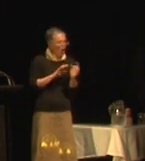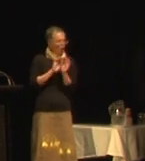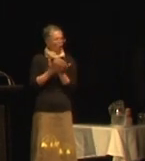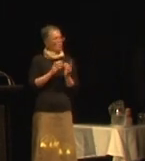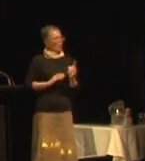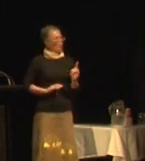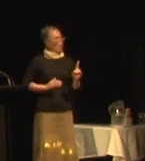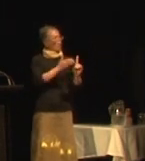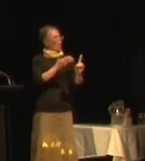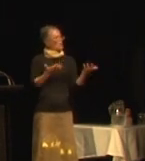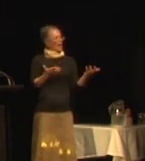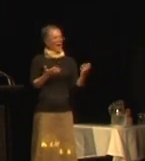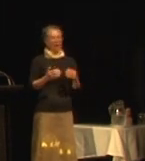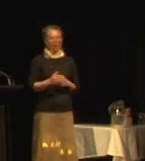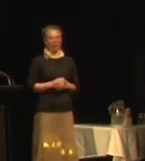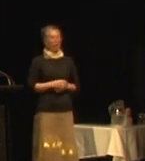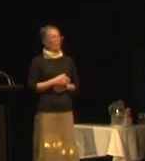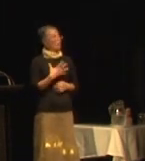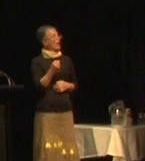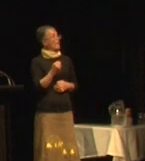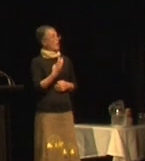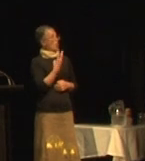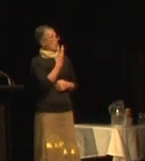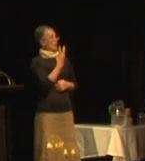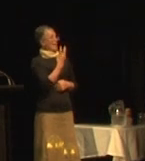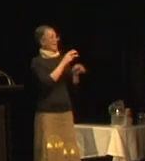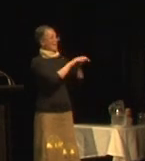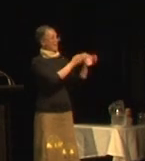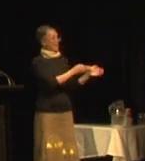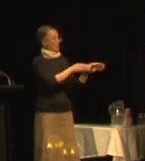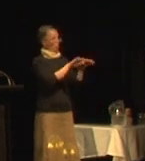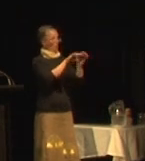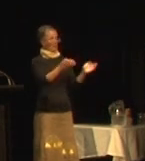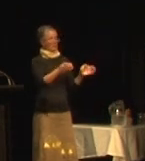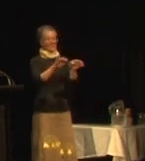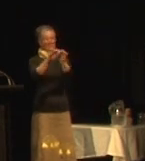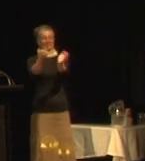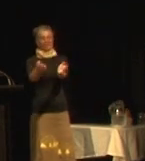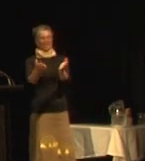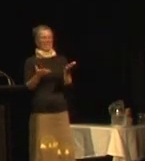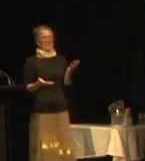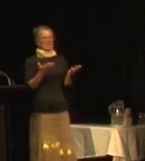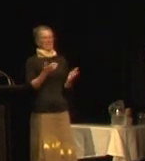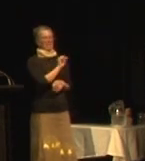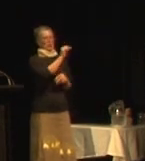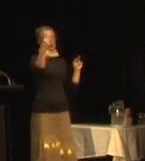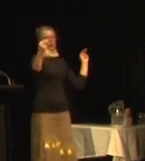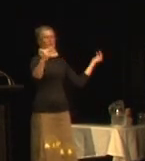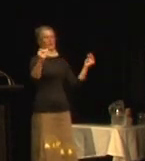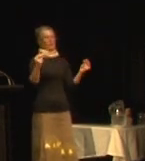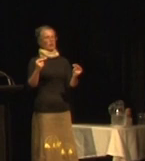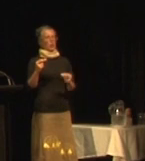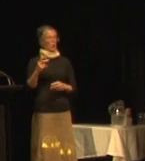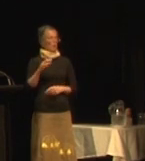a museum on three platforms. And depending on how young at heart or old at heart you are and where you work, this may